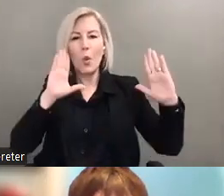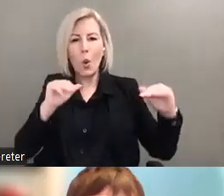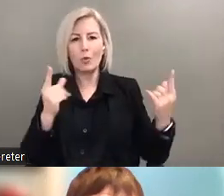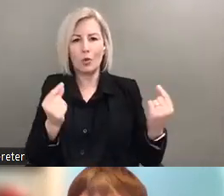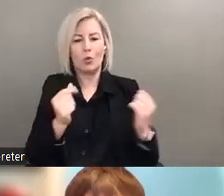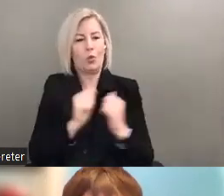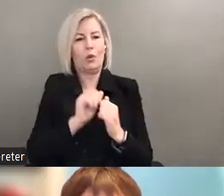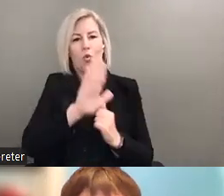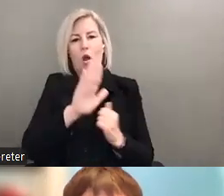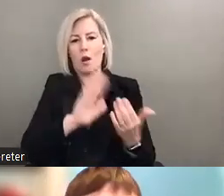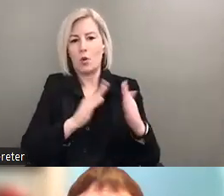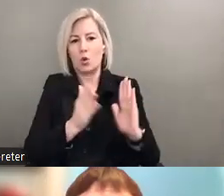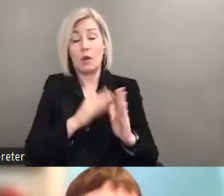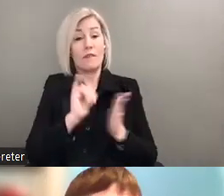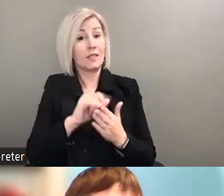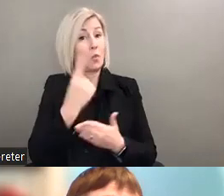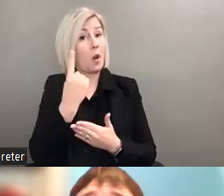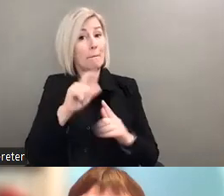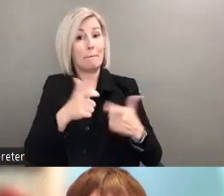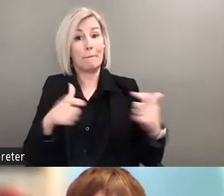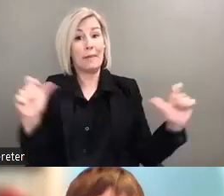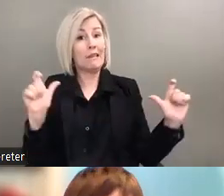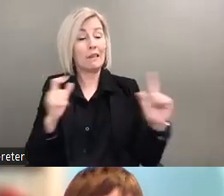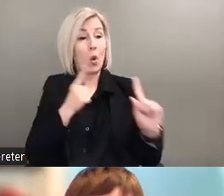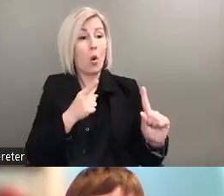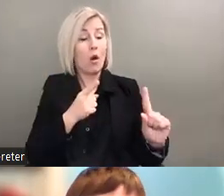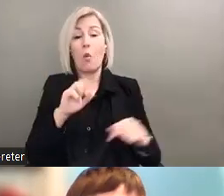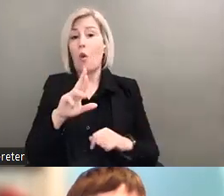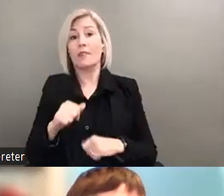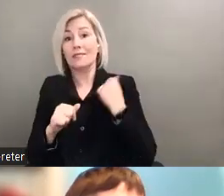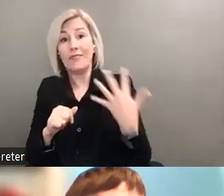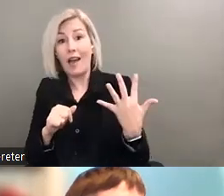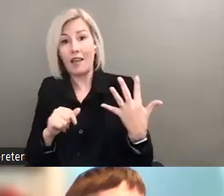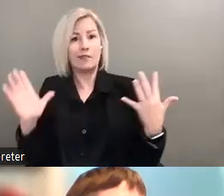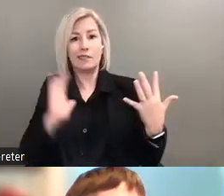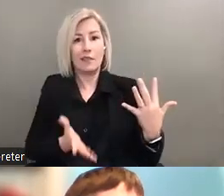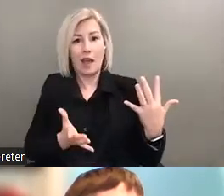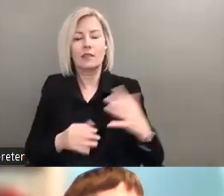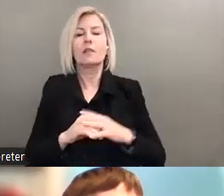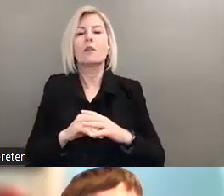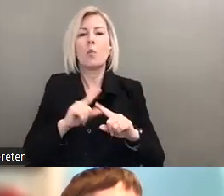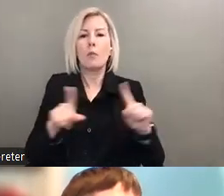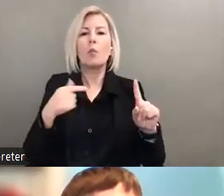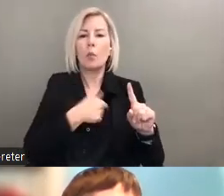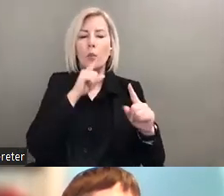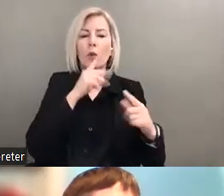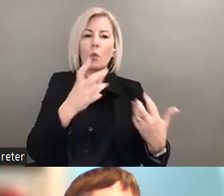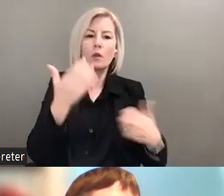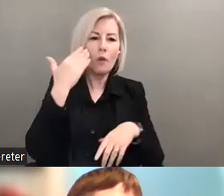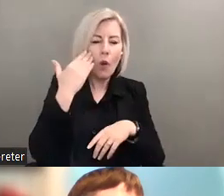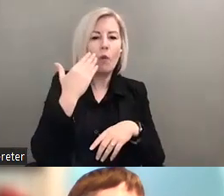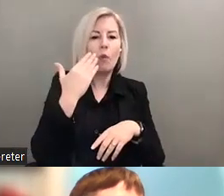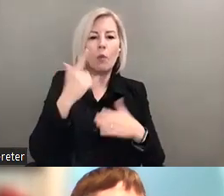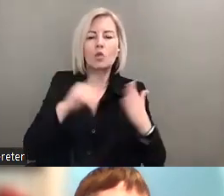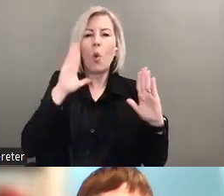project. So if that's 1 big goal, if it's 2 goals, if it's 5, that's fine. We really want to know what you hope to do in